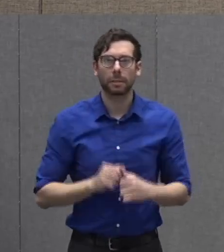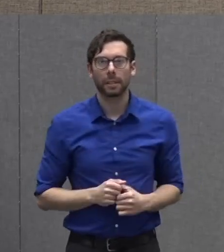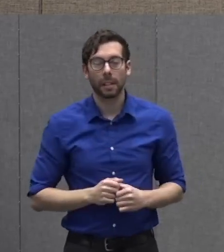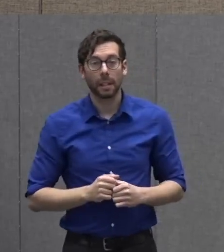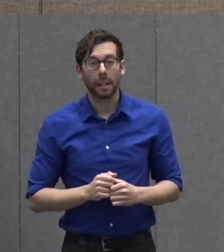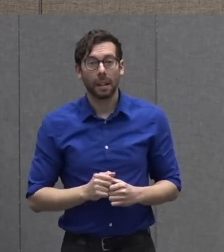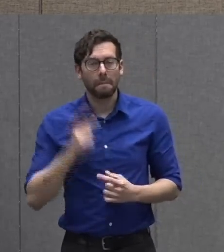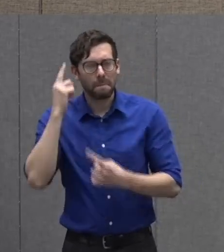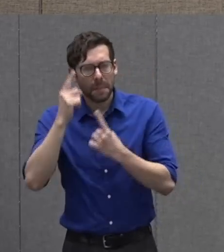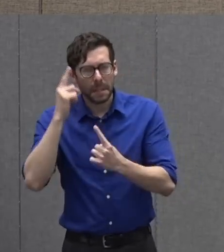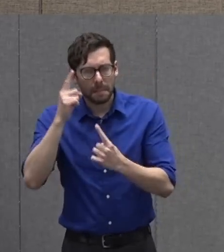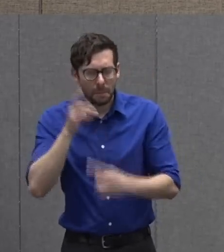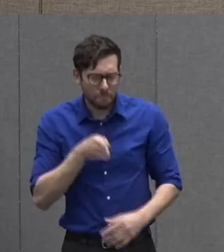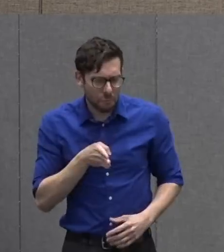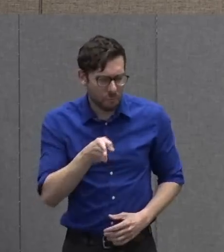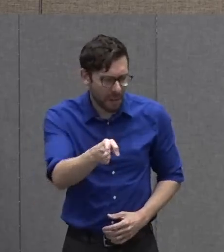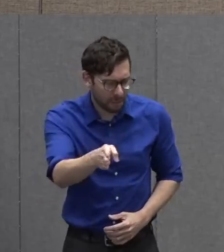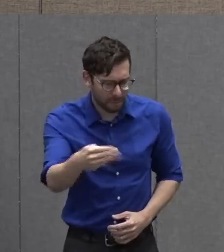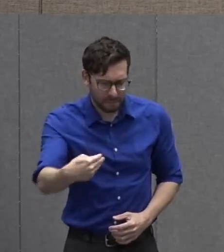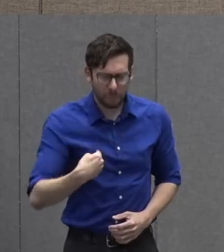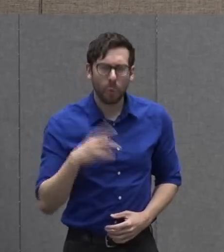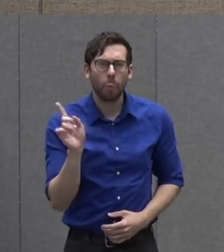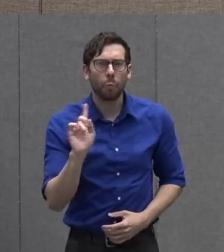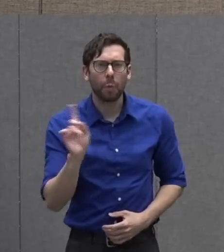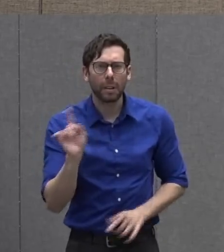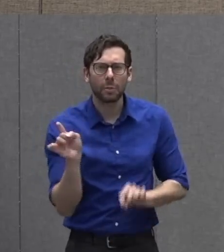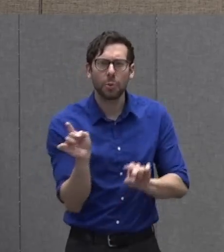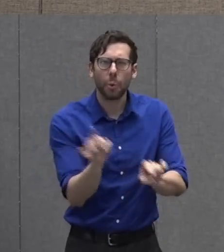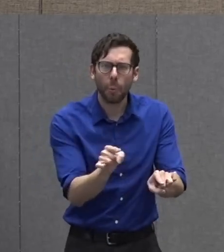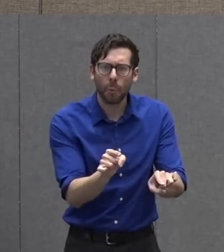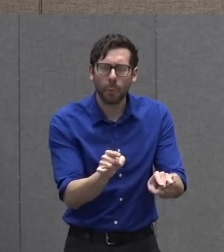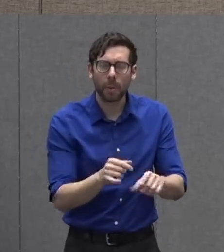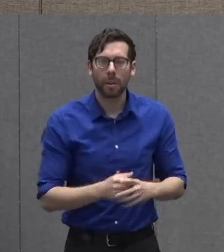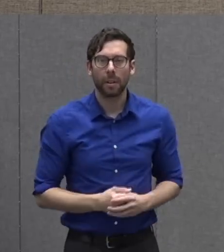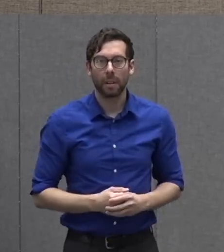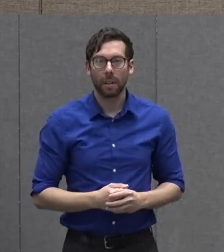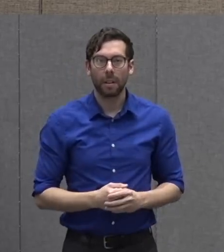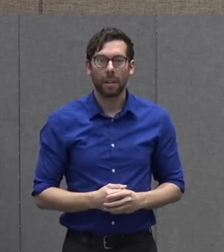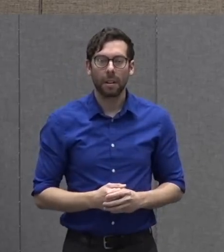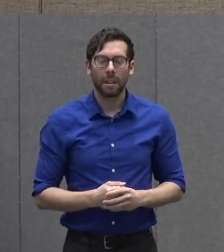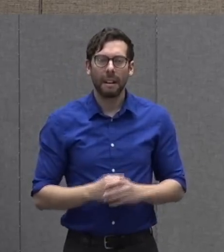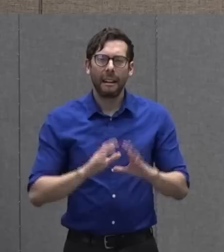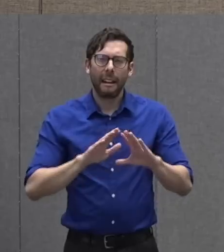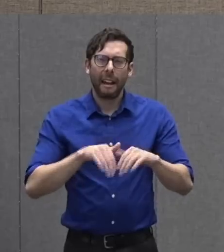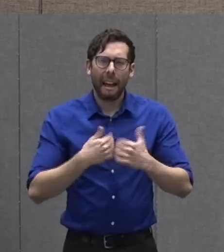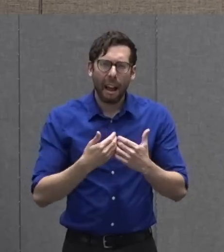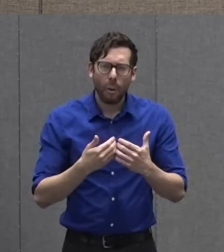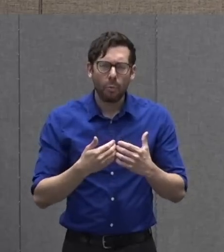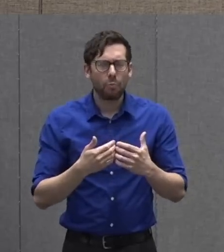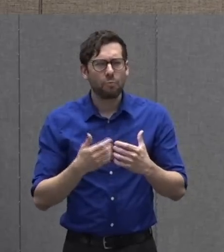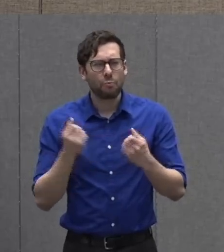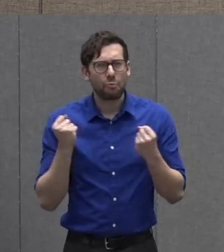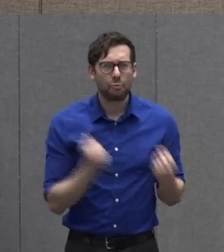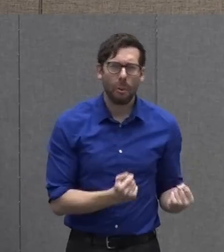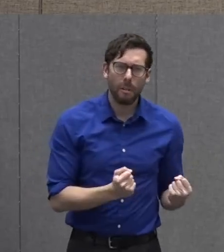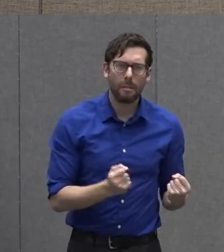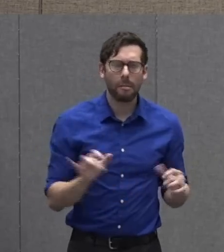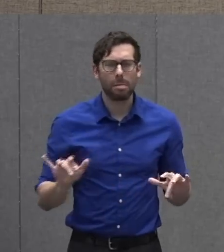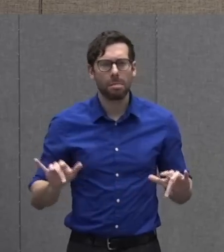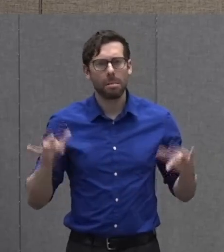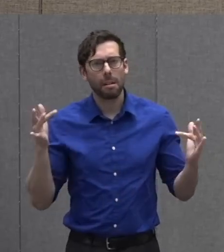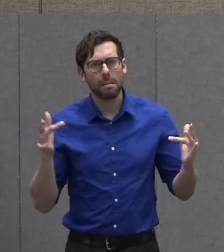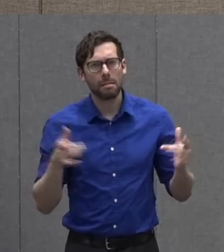go? How hard or soft are you pushing or pulling on that? How fast